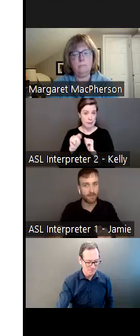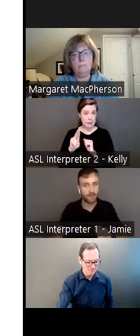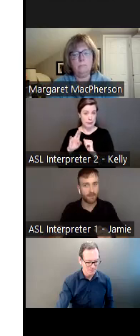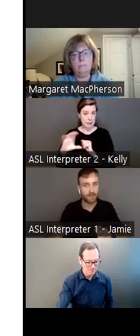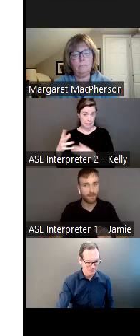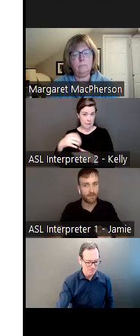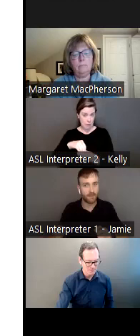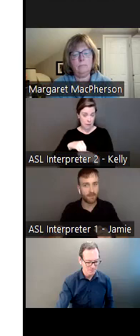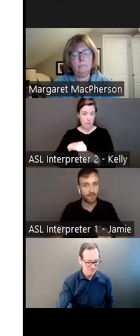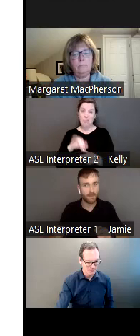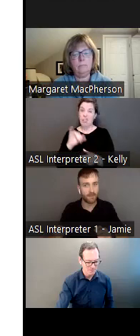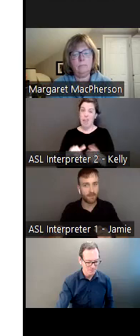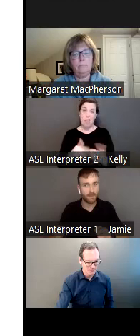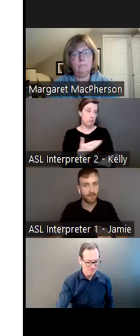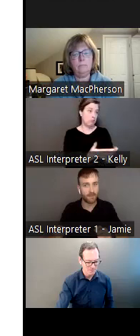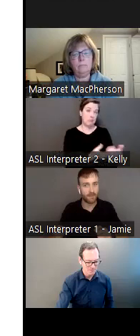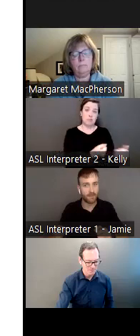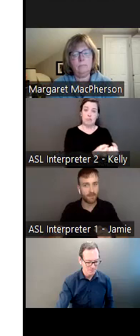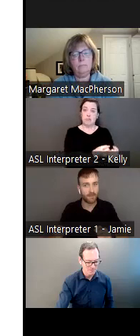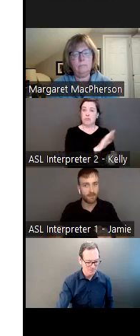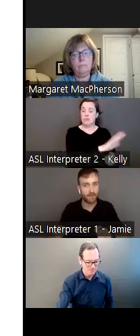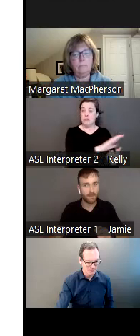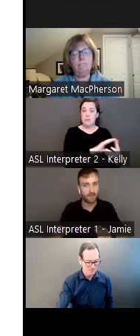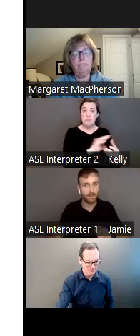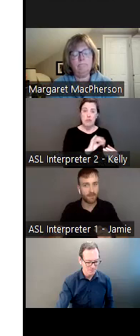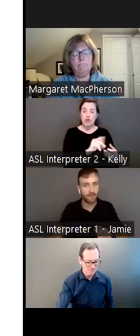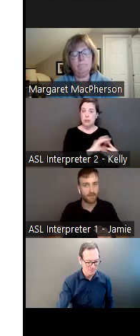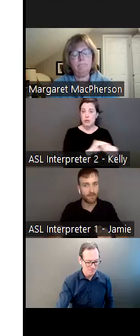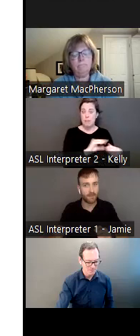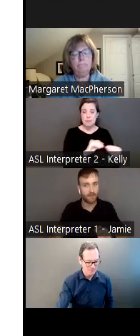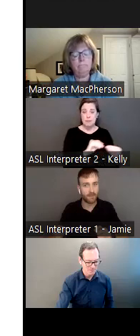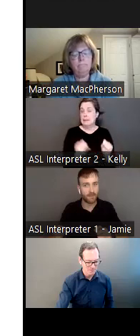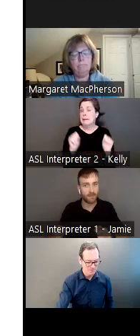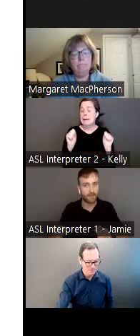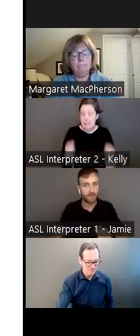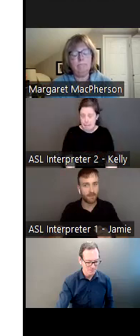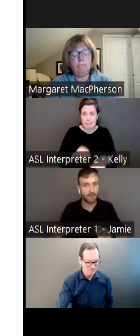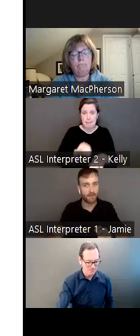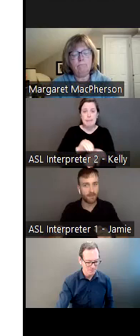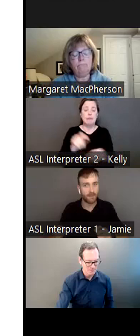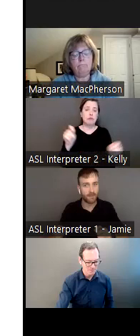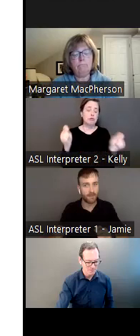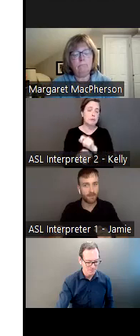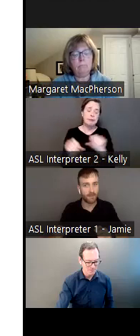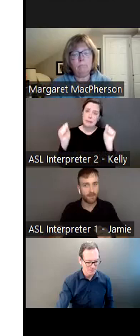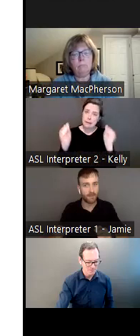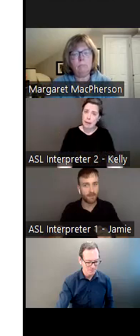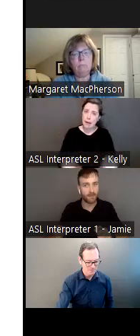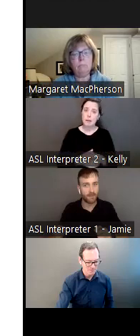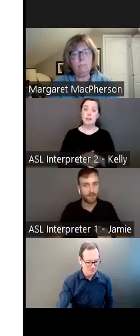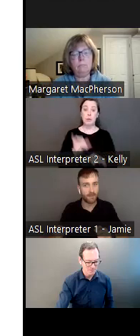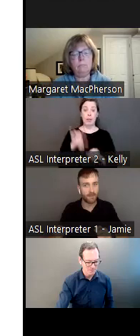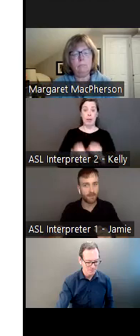what Margaret just said, which is this can make a difference. So when you provide care using this model in